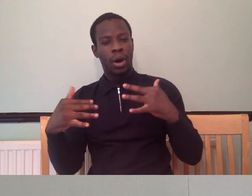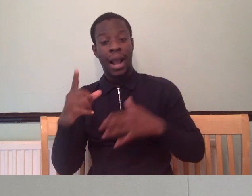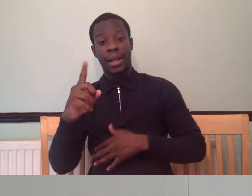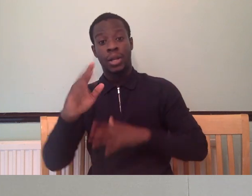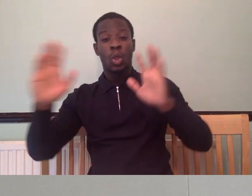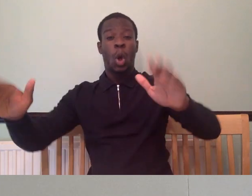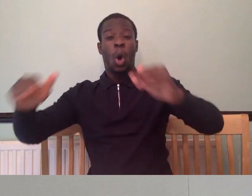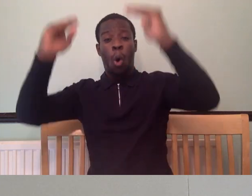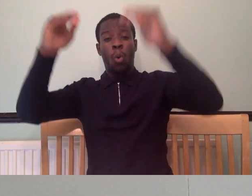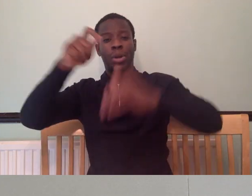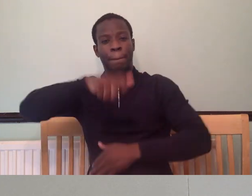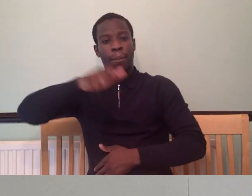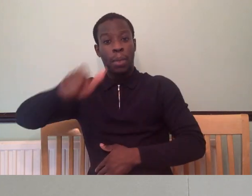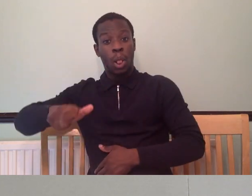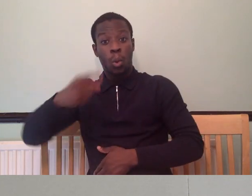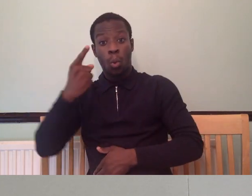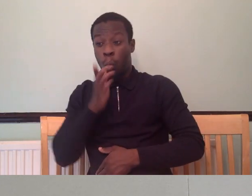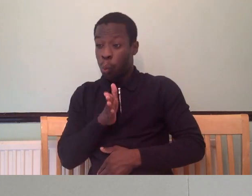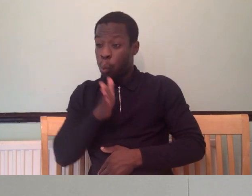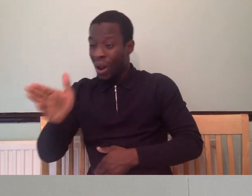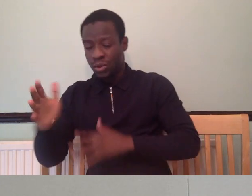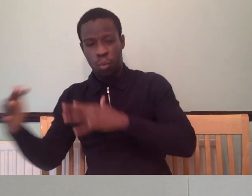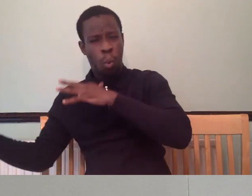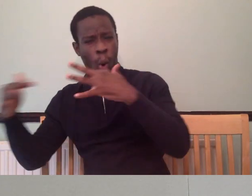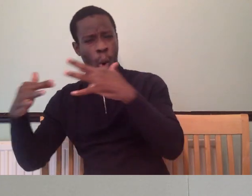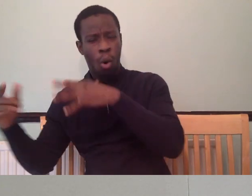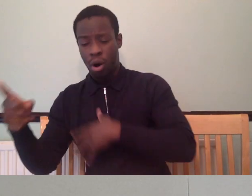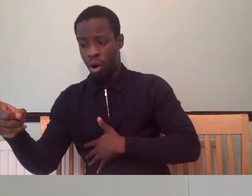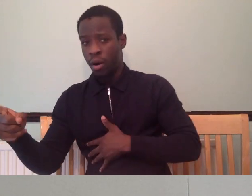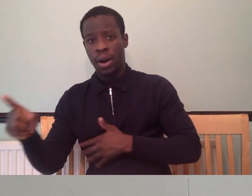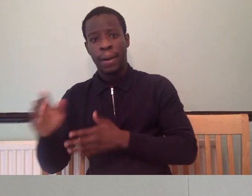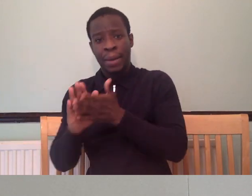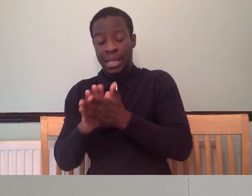went to fight for the peace and freedom of this nation.